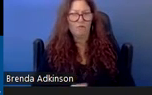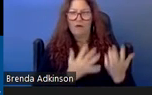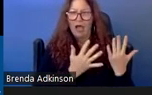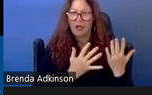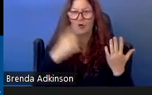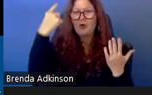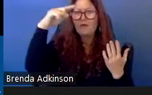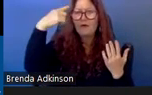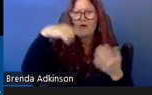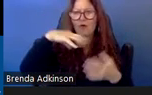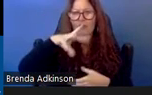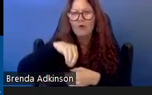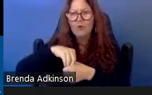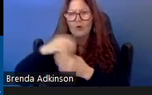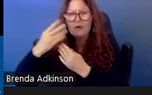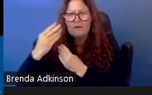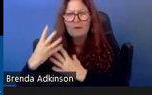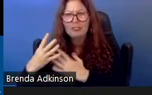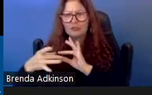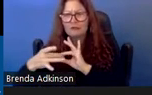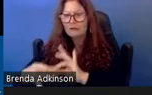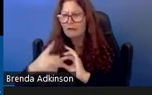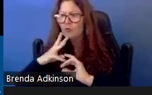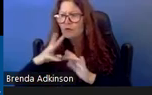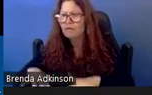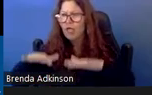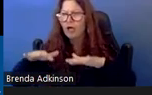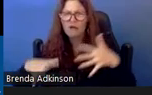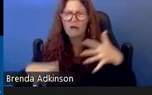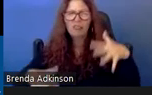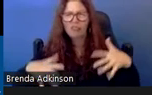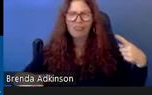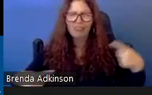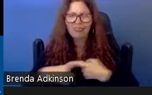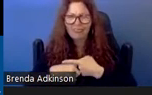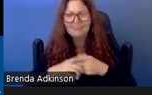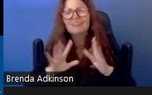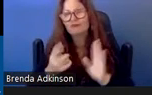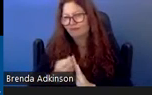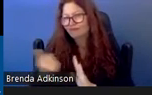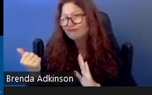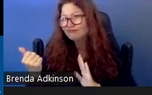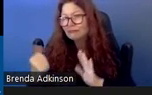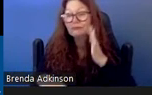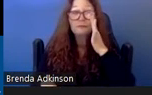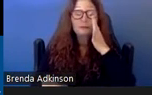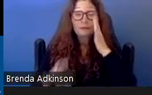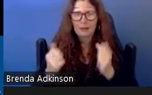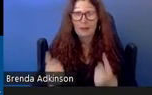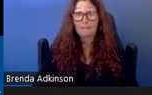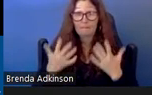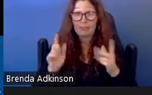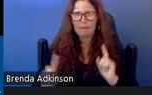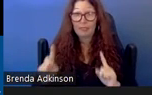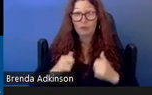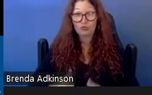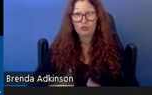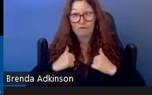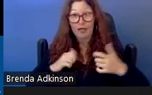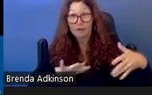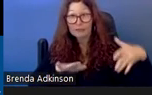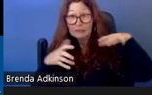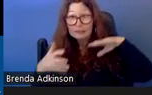information. We've improved our flood information. Many of our survivors did not have a good grasp